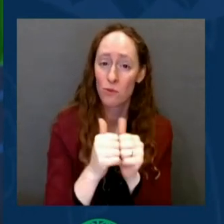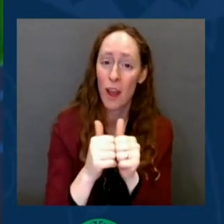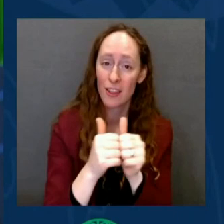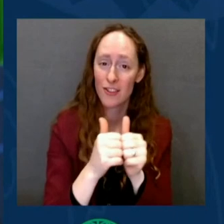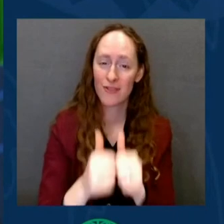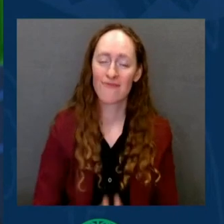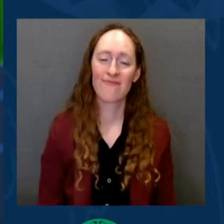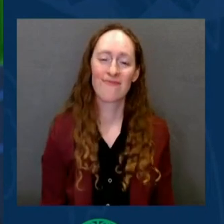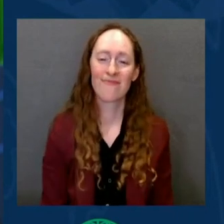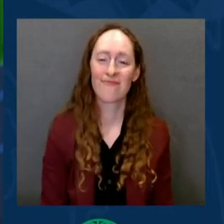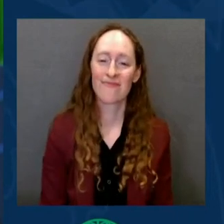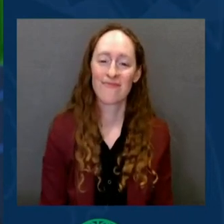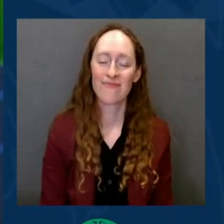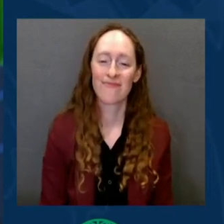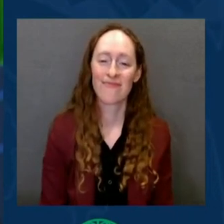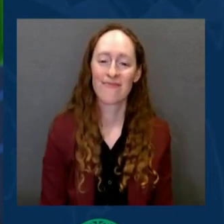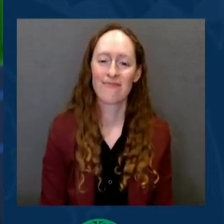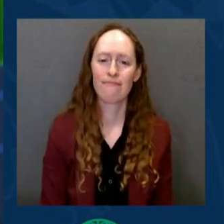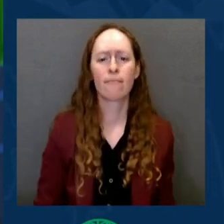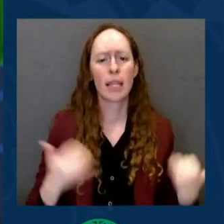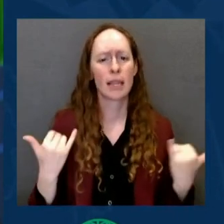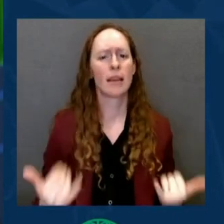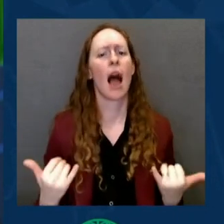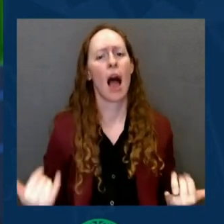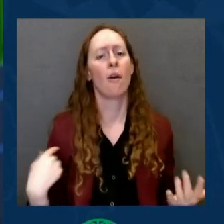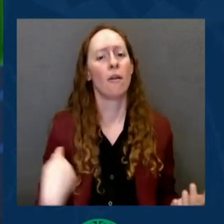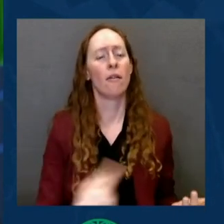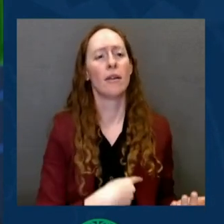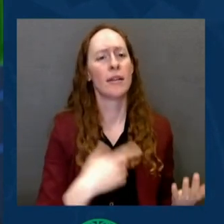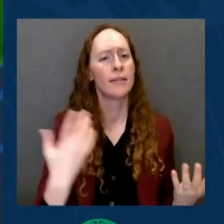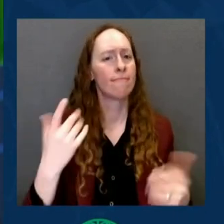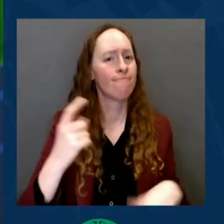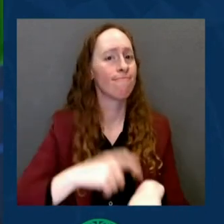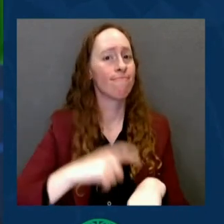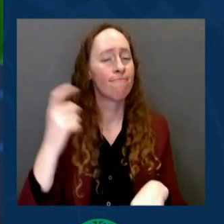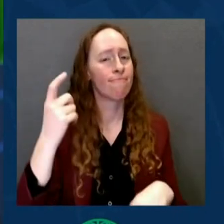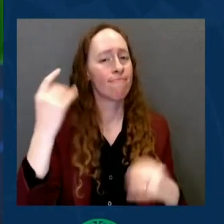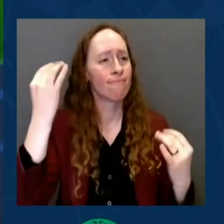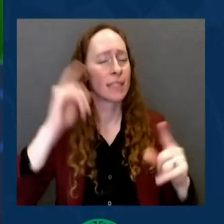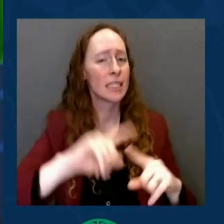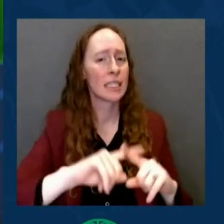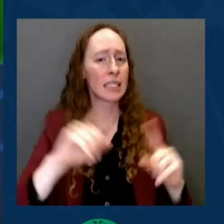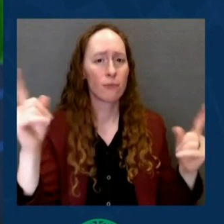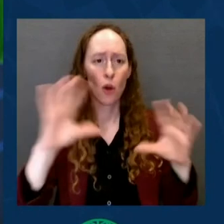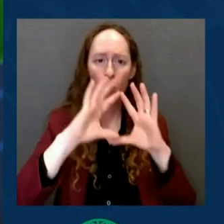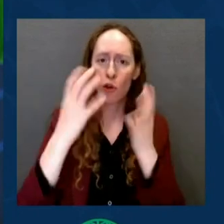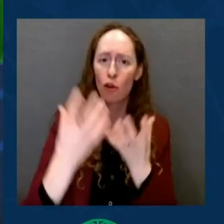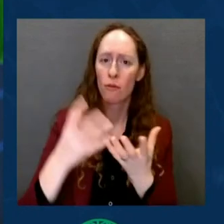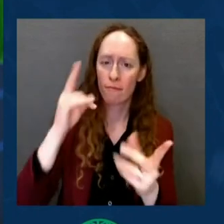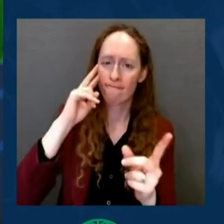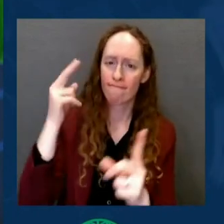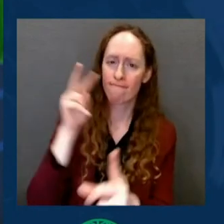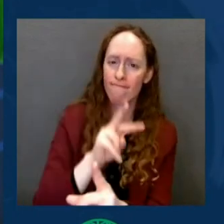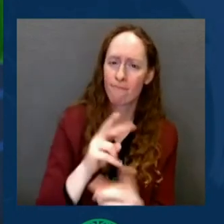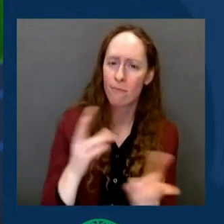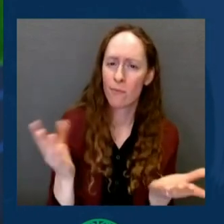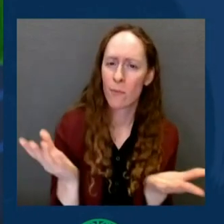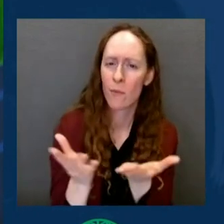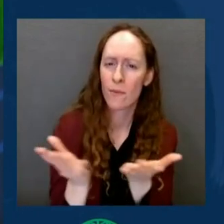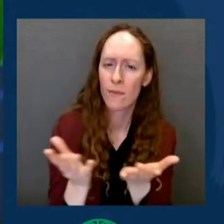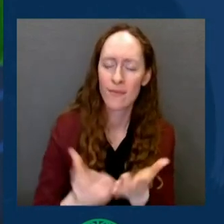world. By working as conscious partners in a world of